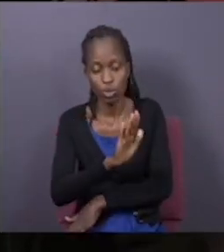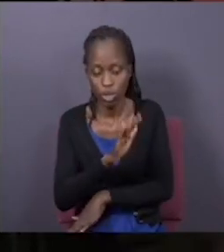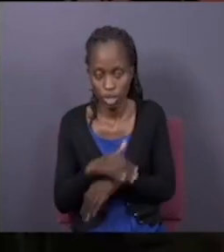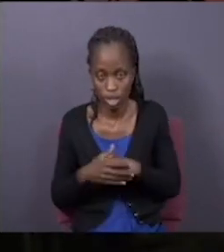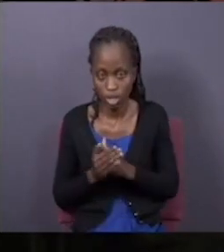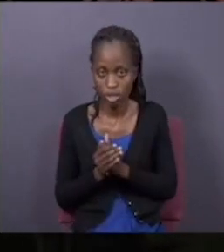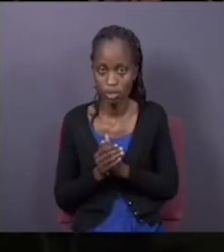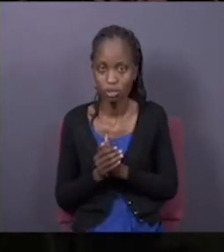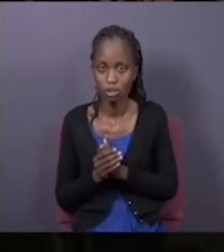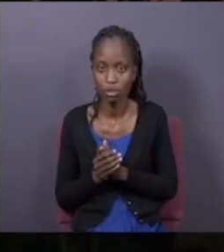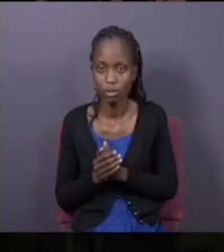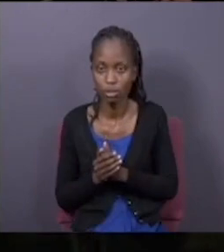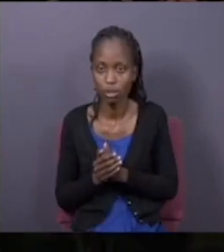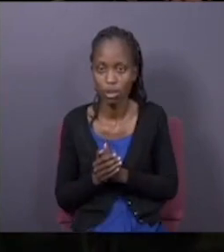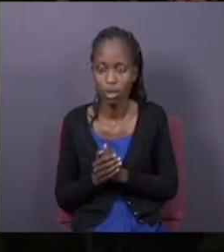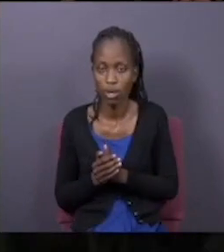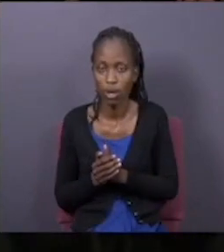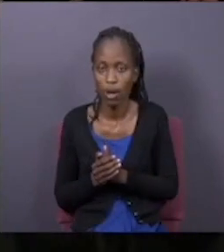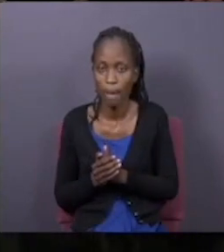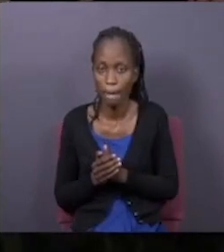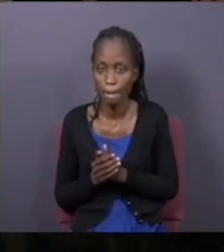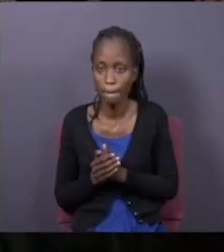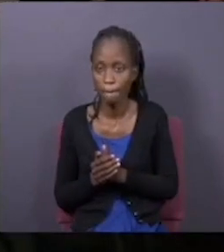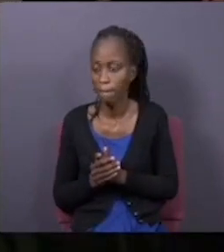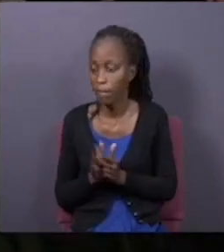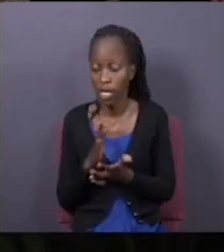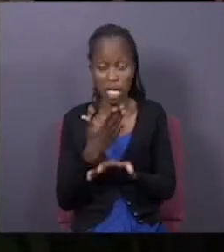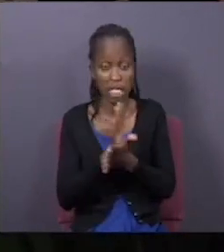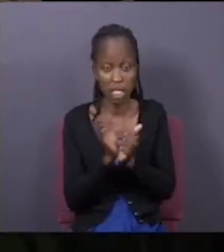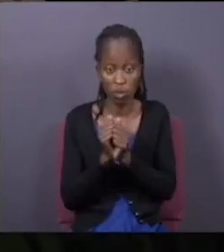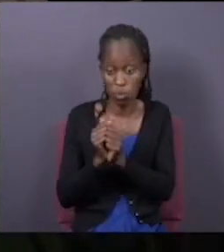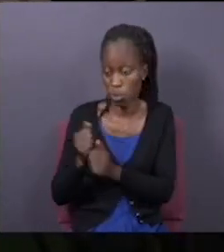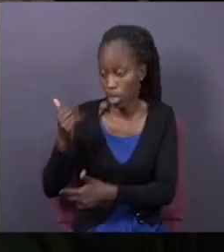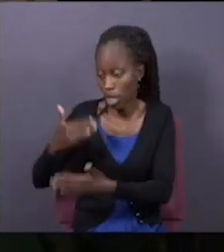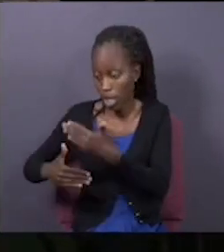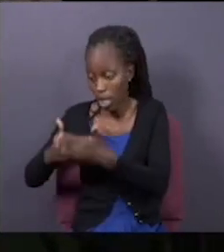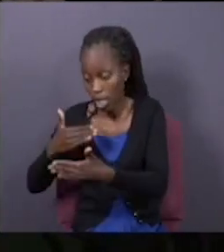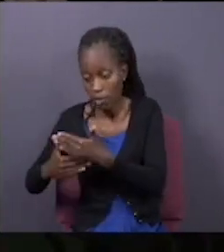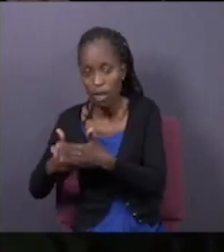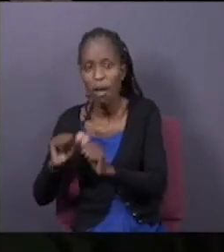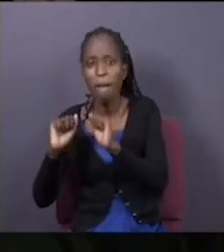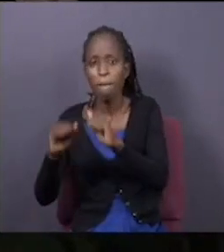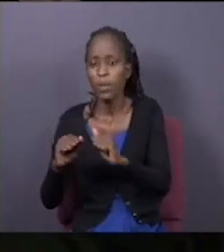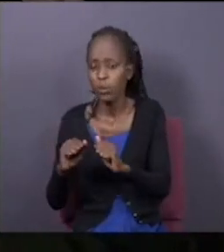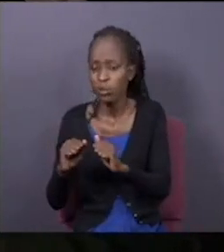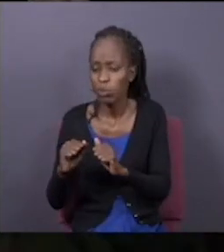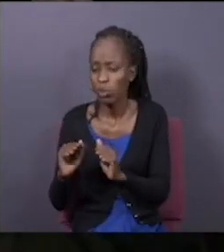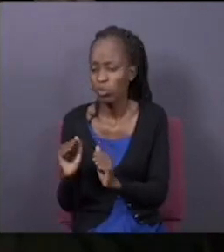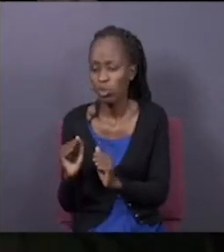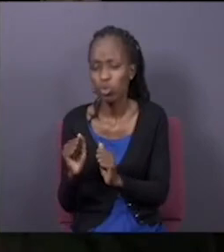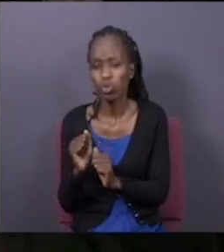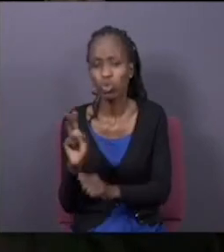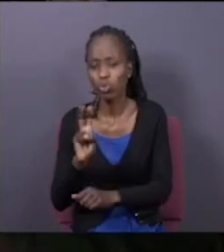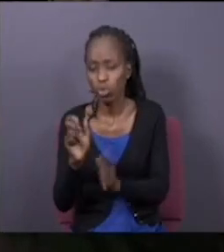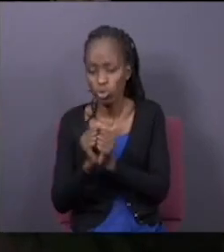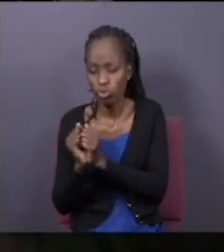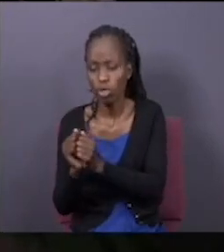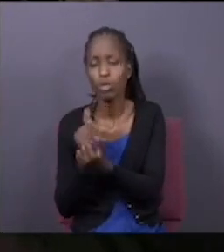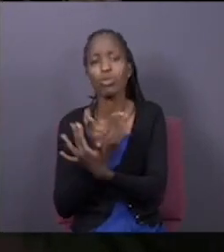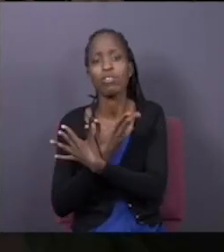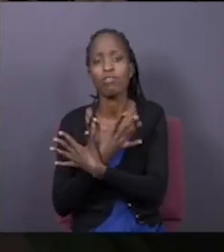experience with others or in your sphere of influence, your neighbors. Why don't you start a watch party on Facebook this